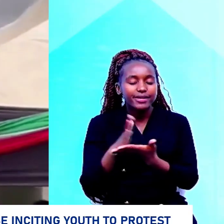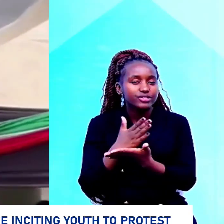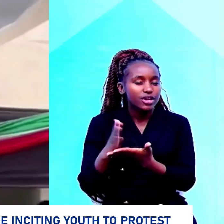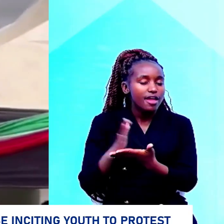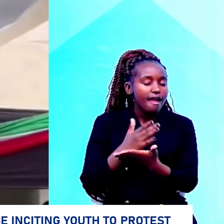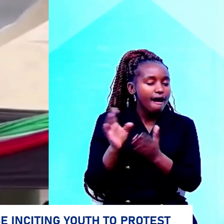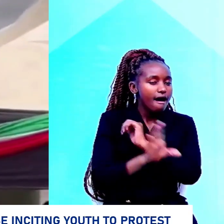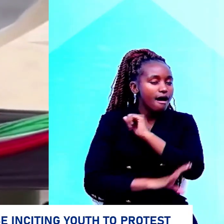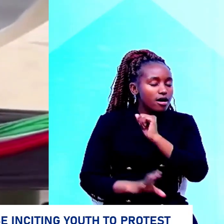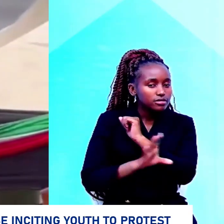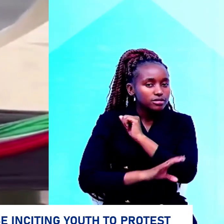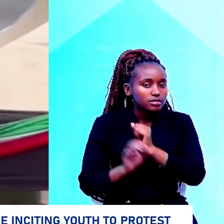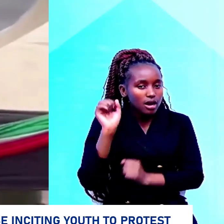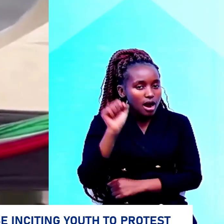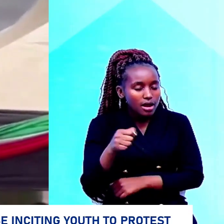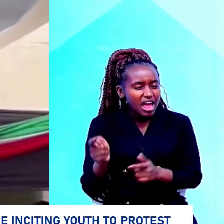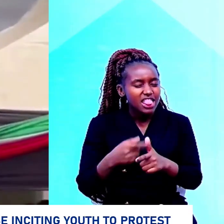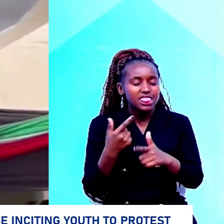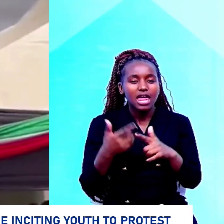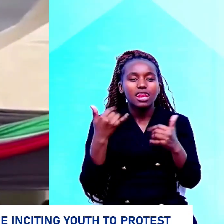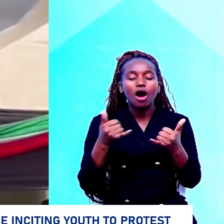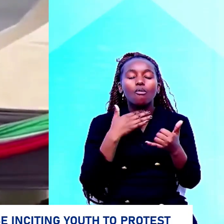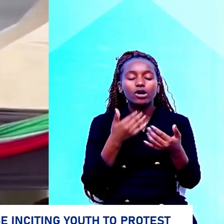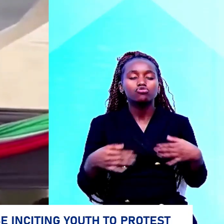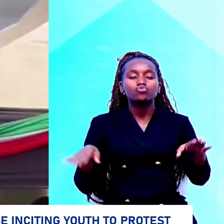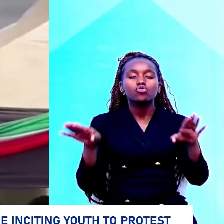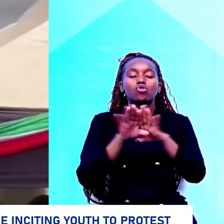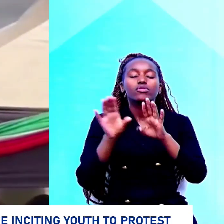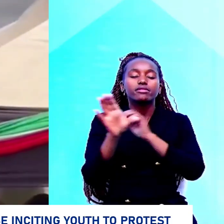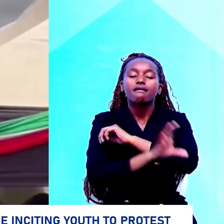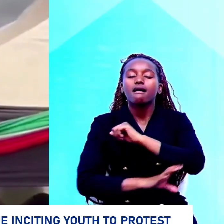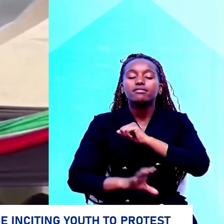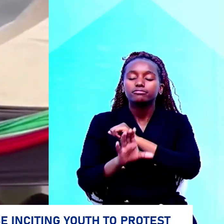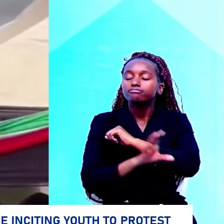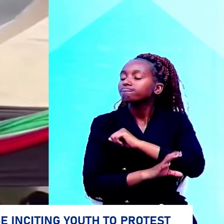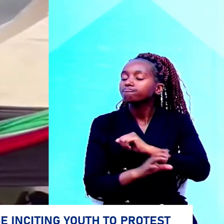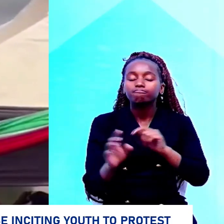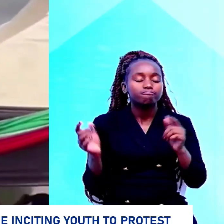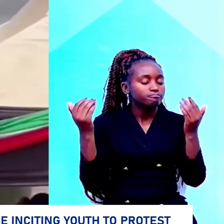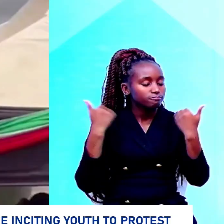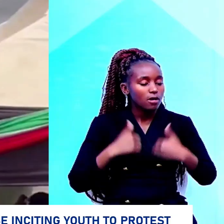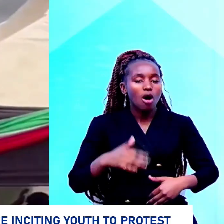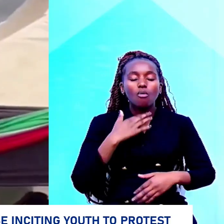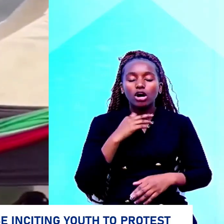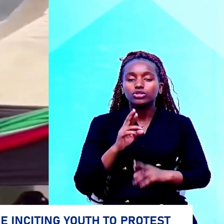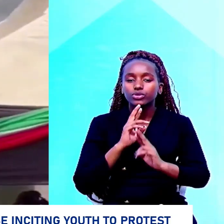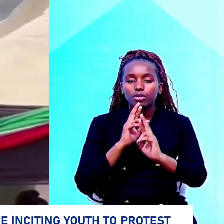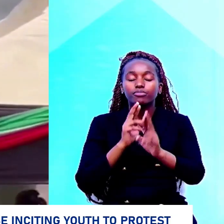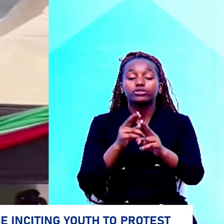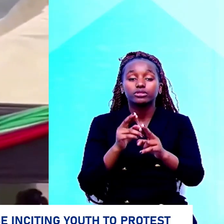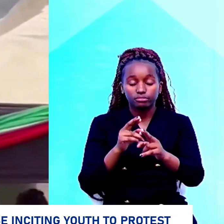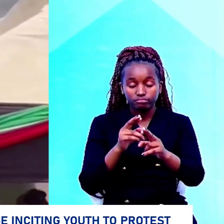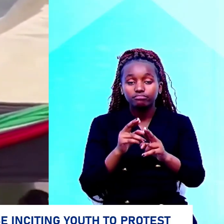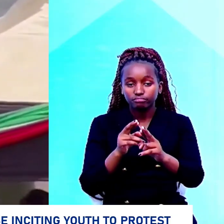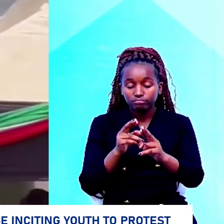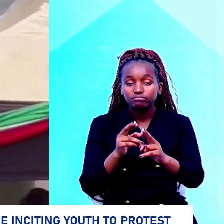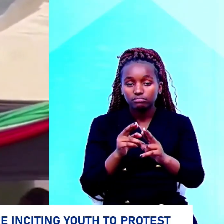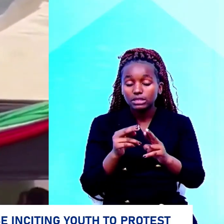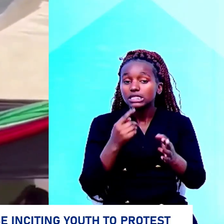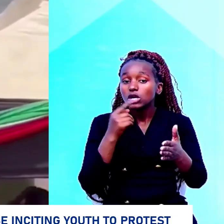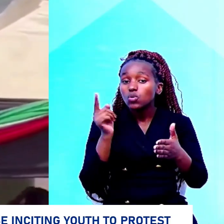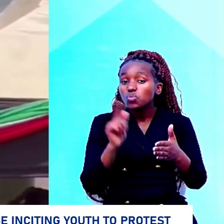sasa tunasemekana ni kama Kenya imefungwa. I want to report from Wajir that there